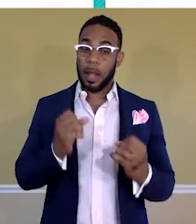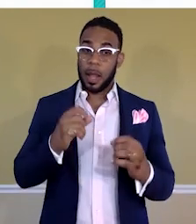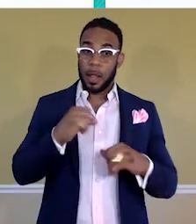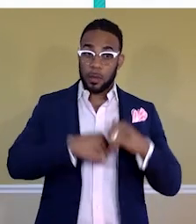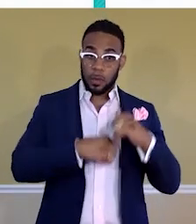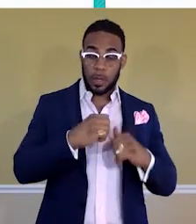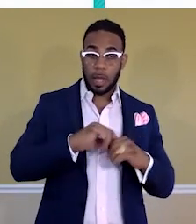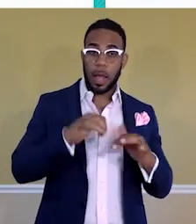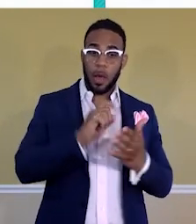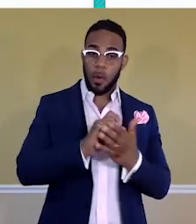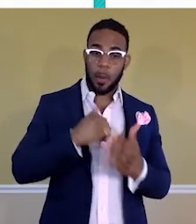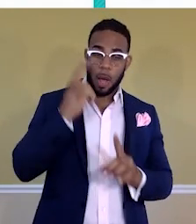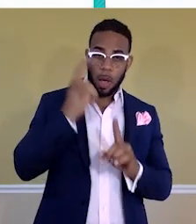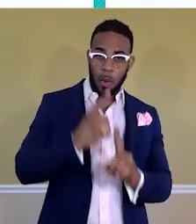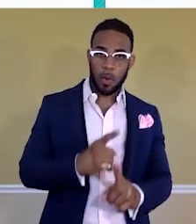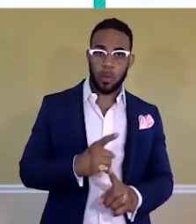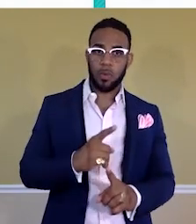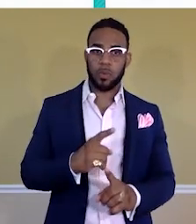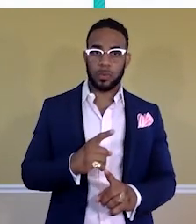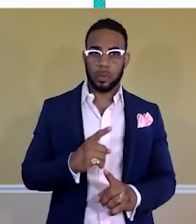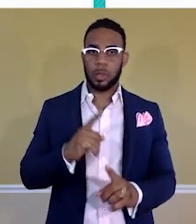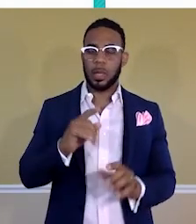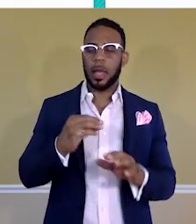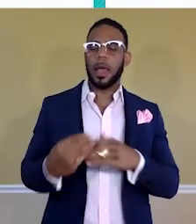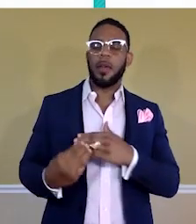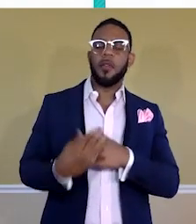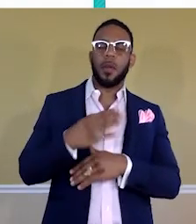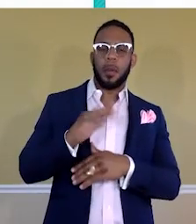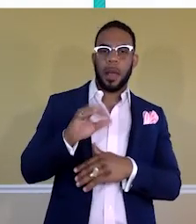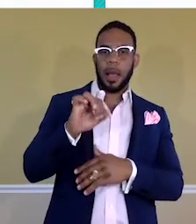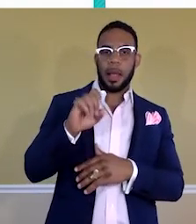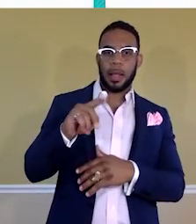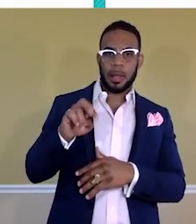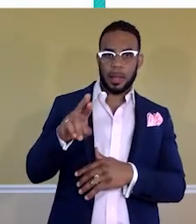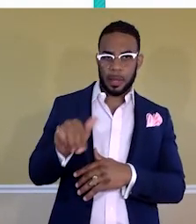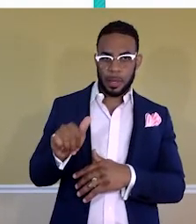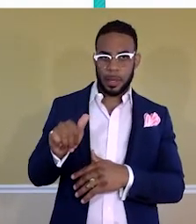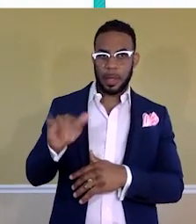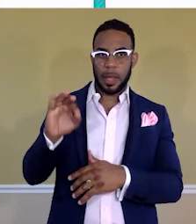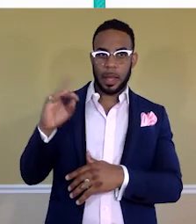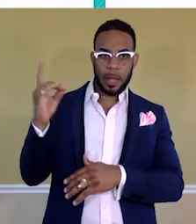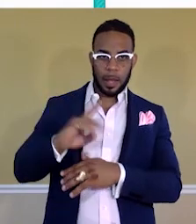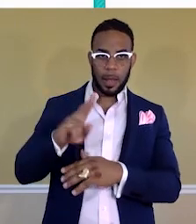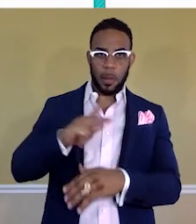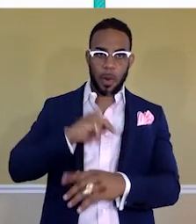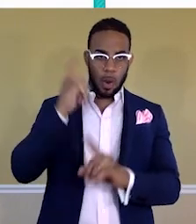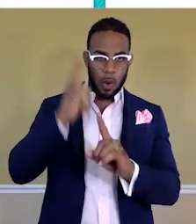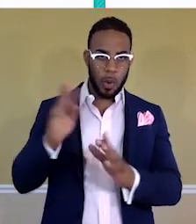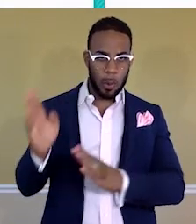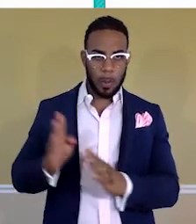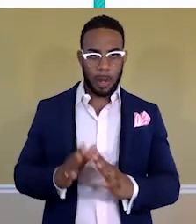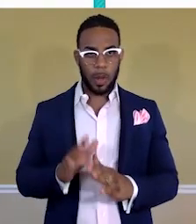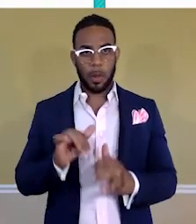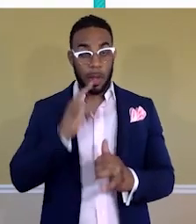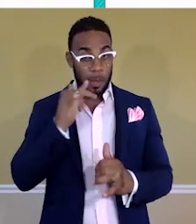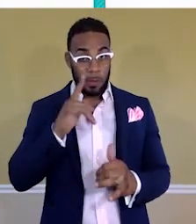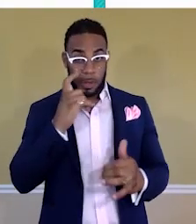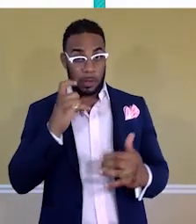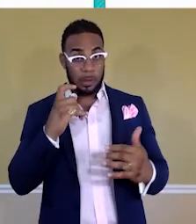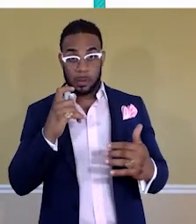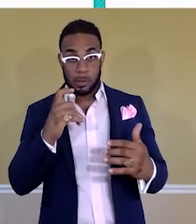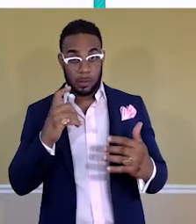structure of how I write my goals is influenced by Cassandra Macy's 90-day personal goal planner, which if you